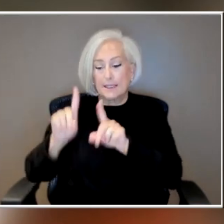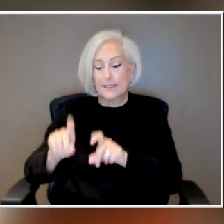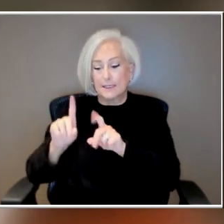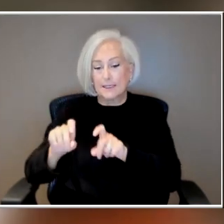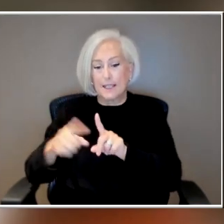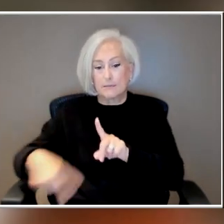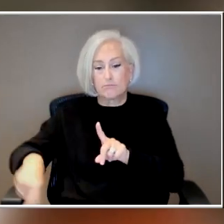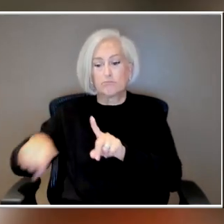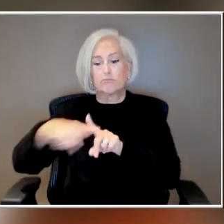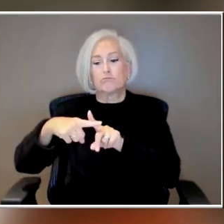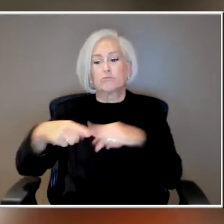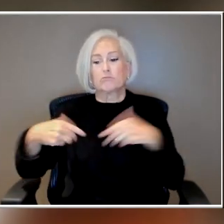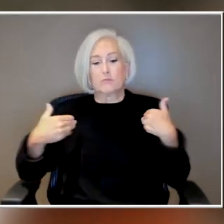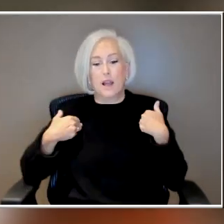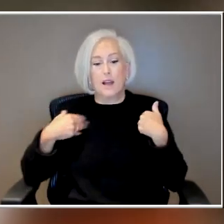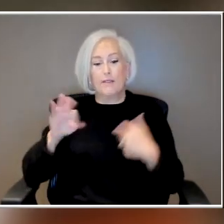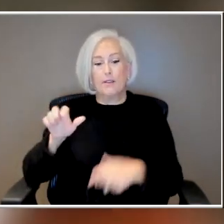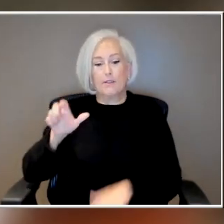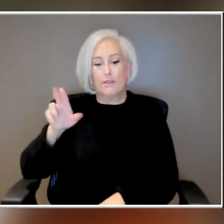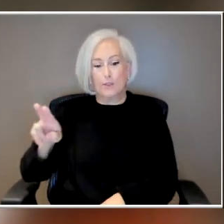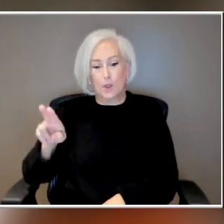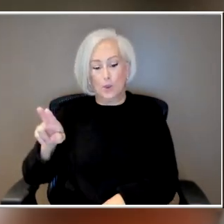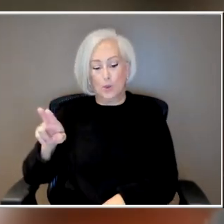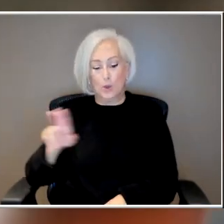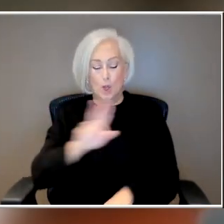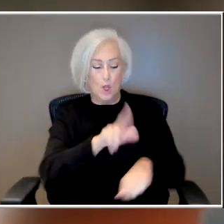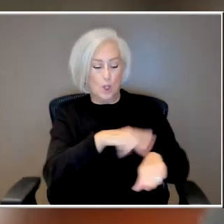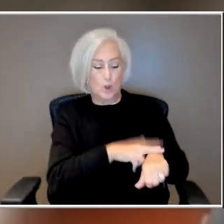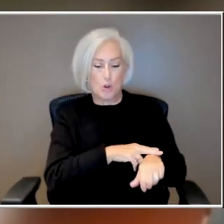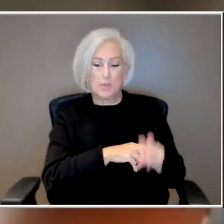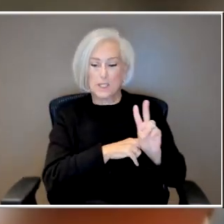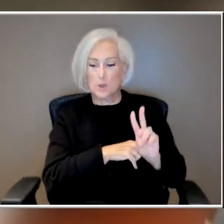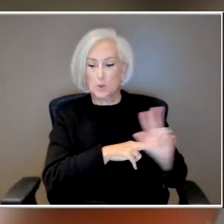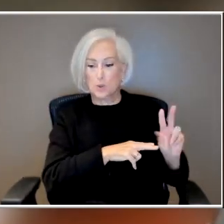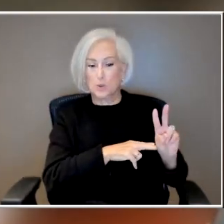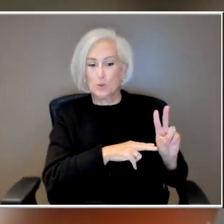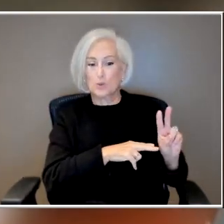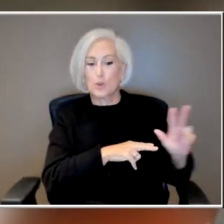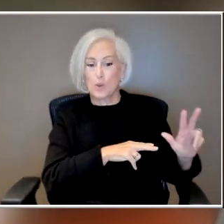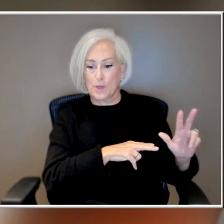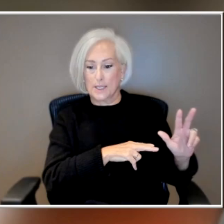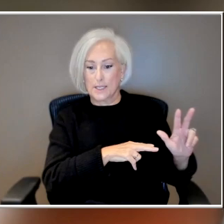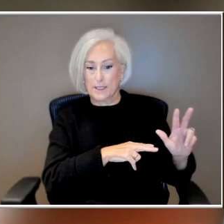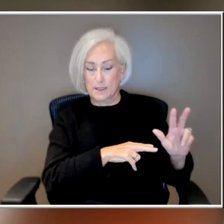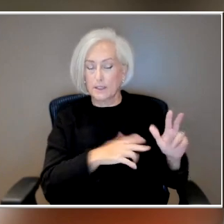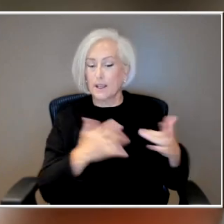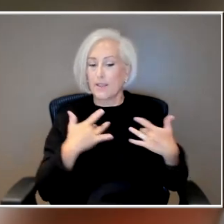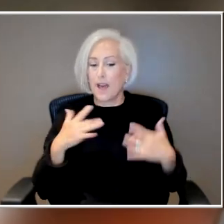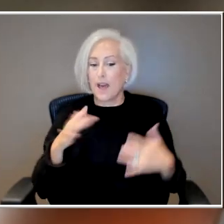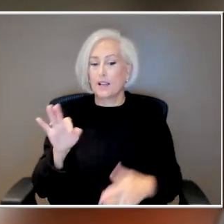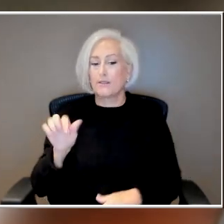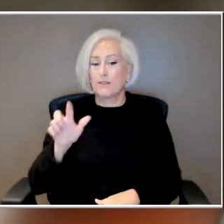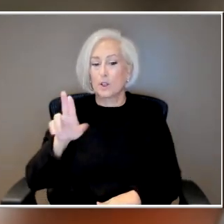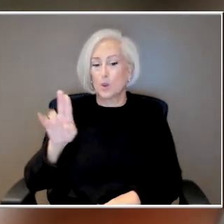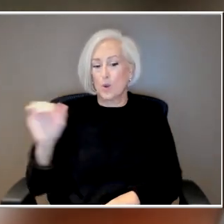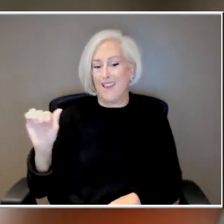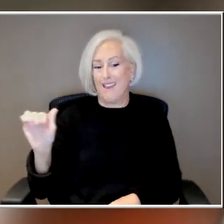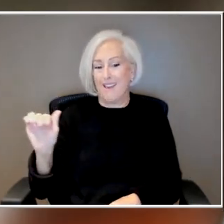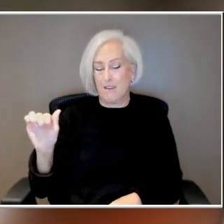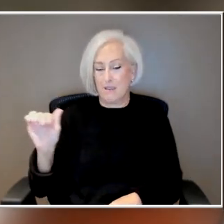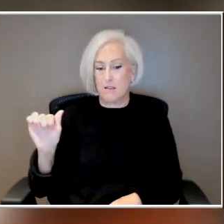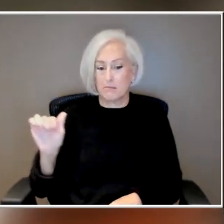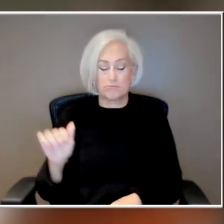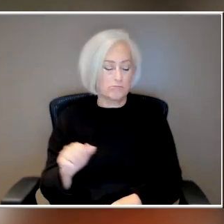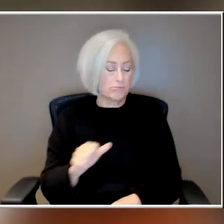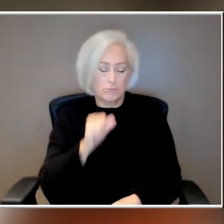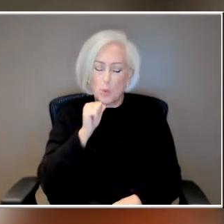is certainly a jump up from 2 to 3% that we were seeing, mostly influenza A. RSV, we don't see a whole lot of pediatric patients